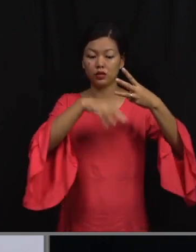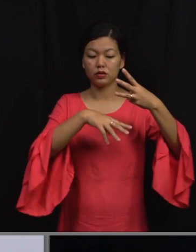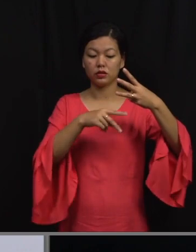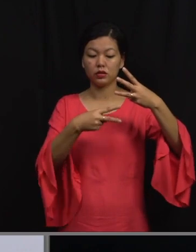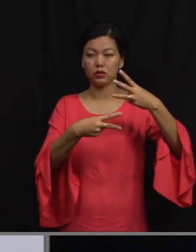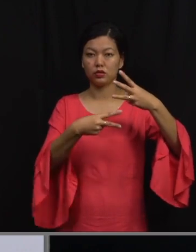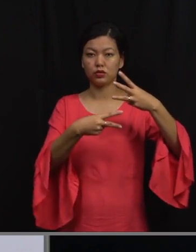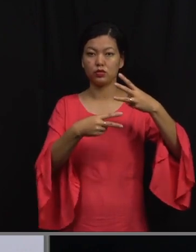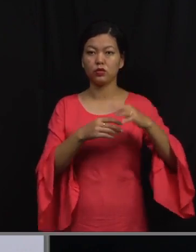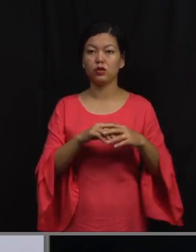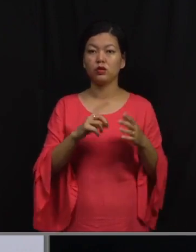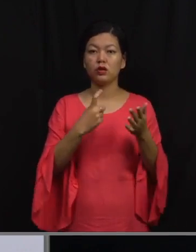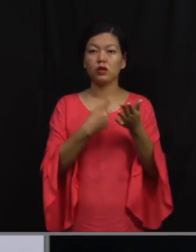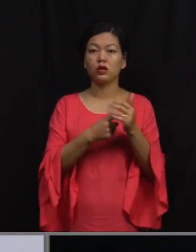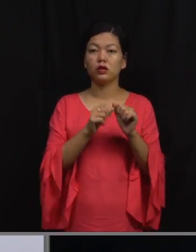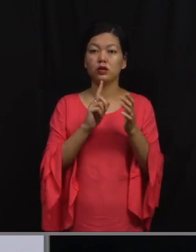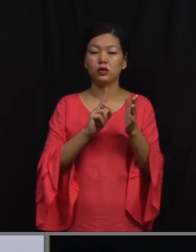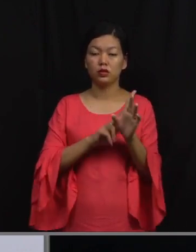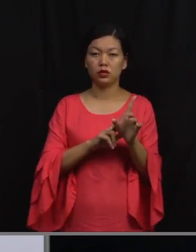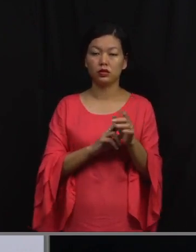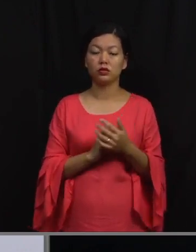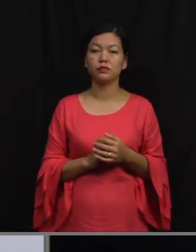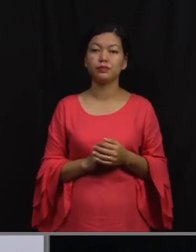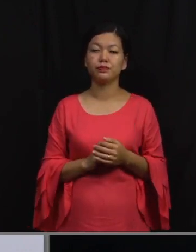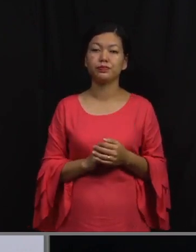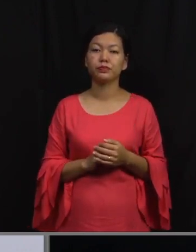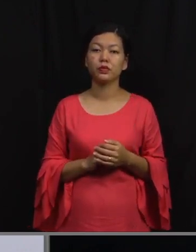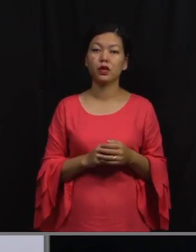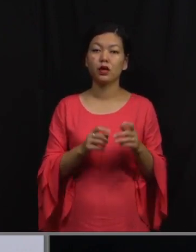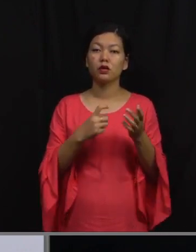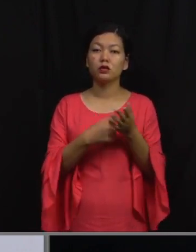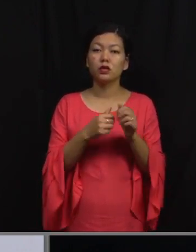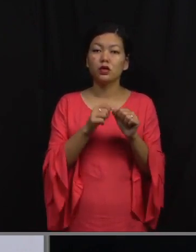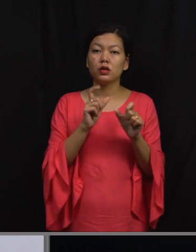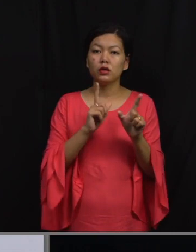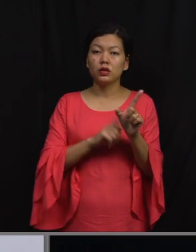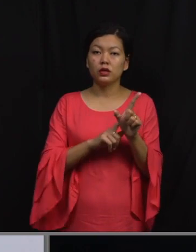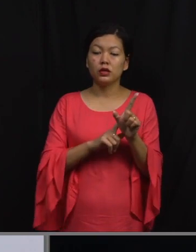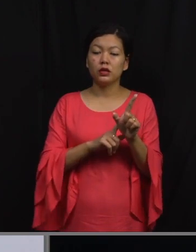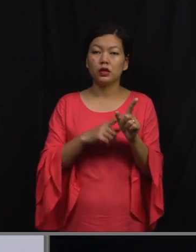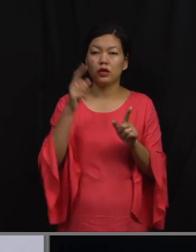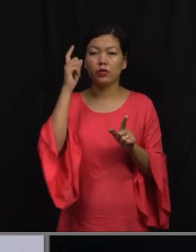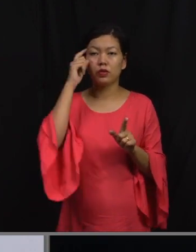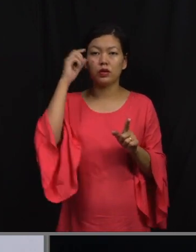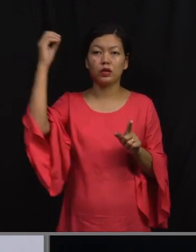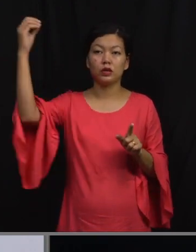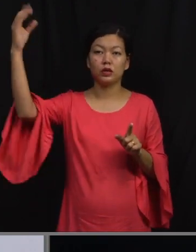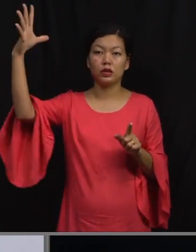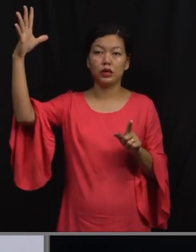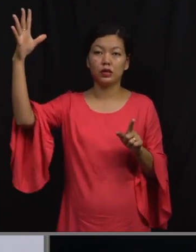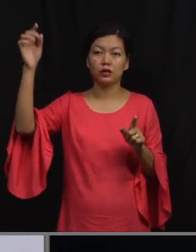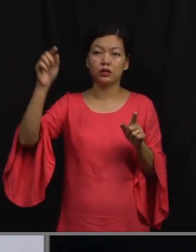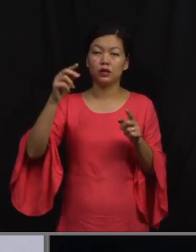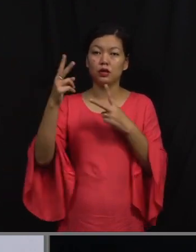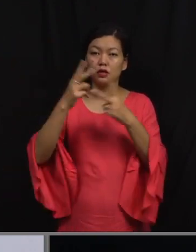12. One is ray optics, another one is wave optics. So in ray optics, we will assume the light as a light travels in a straight line,